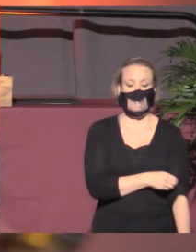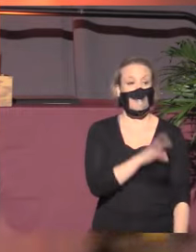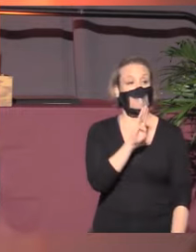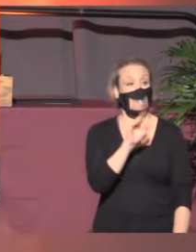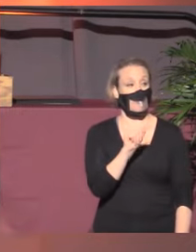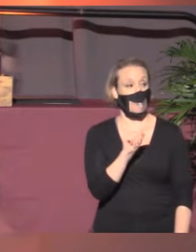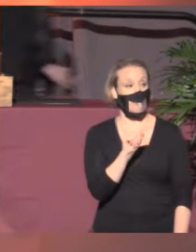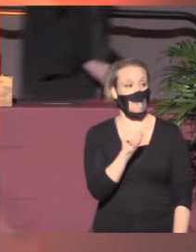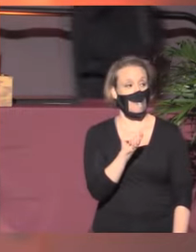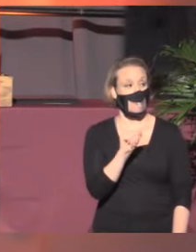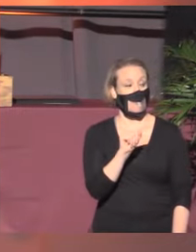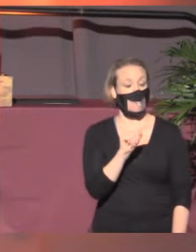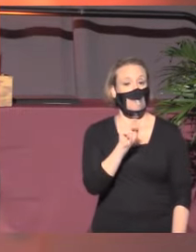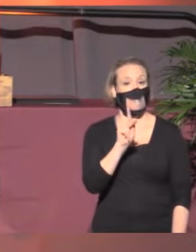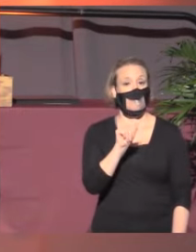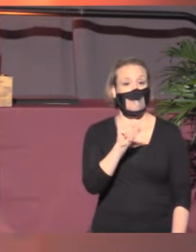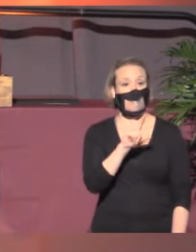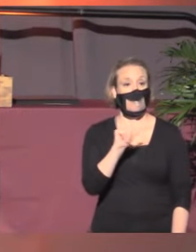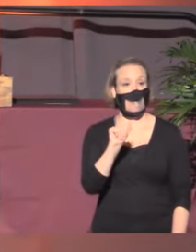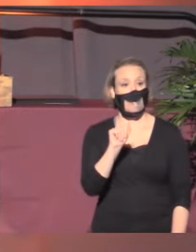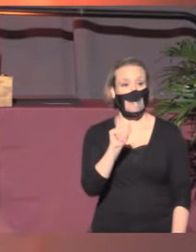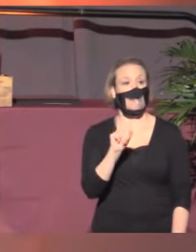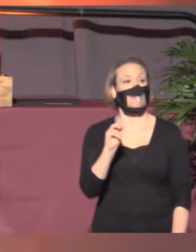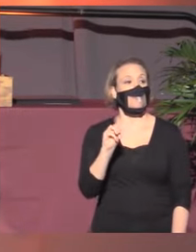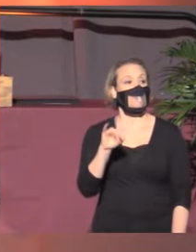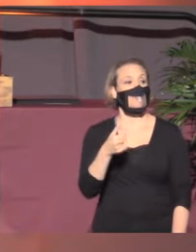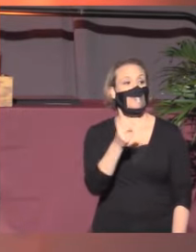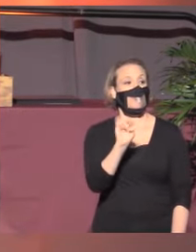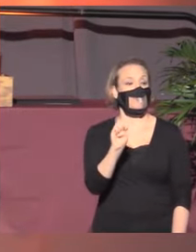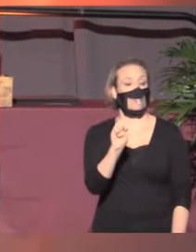Bachelor of Arts, Kayla Jo Malmgren.